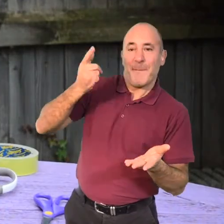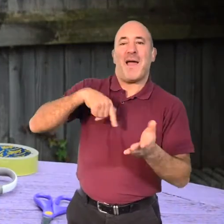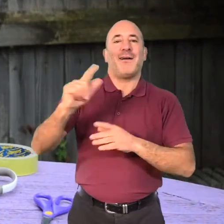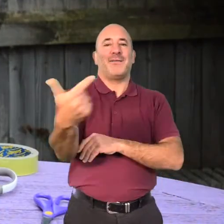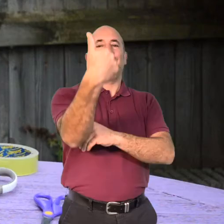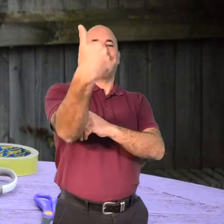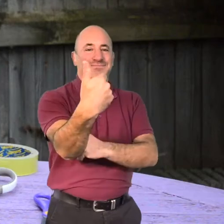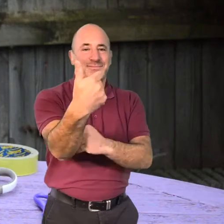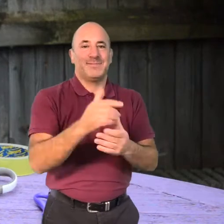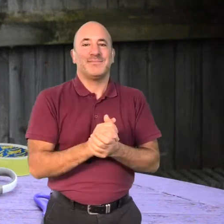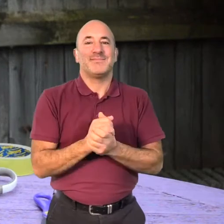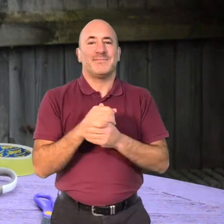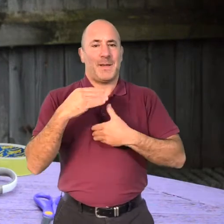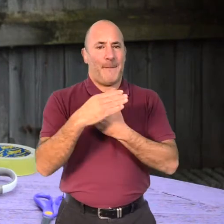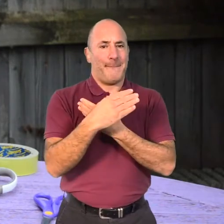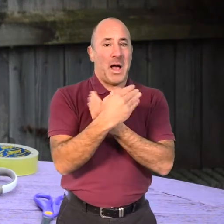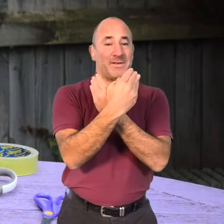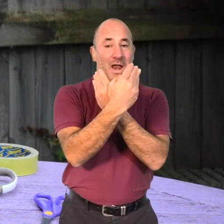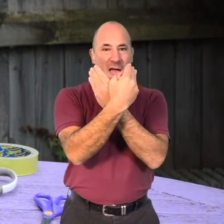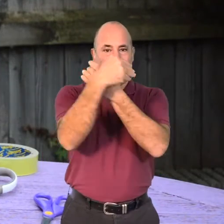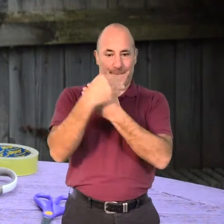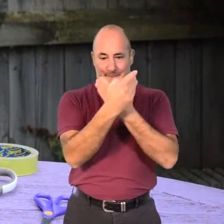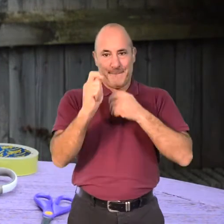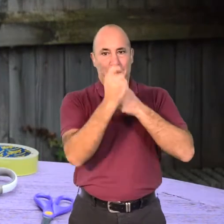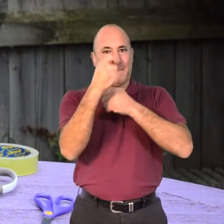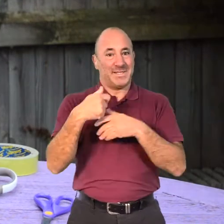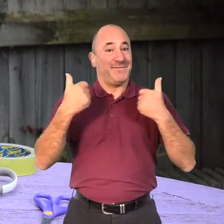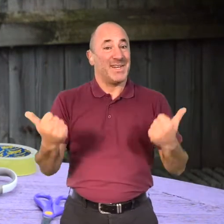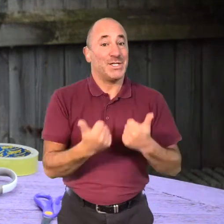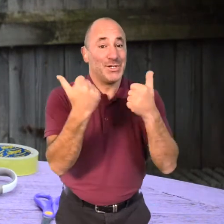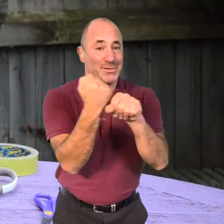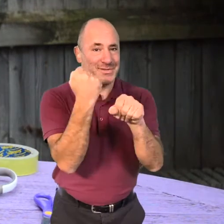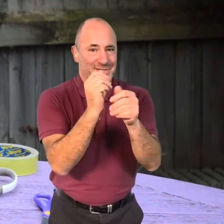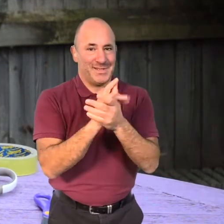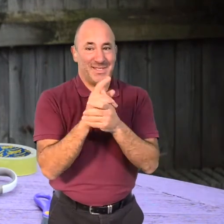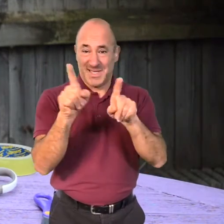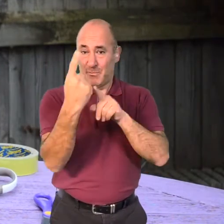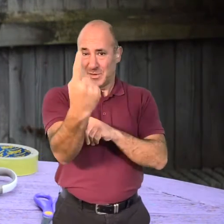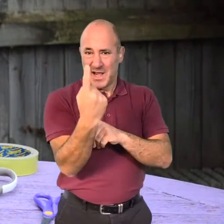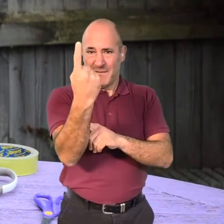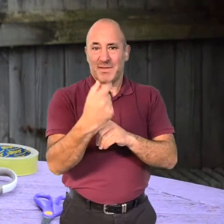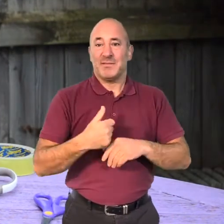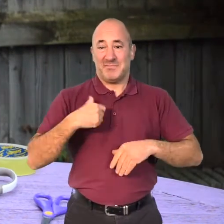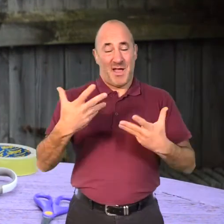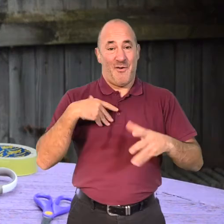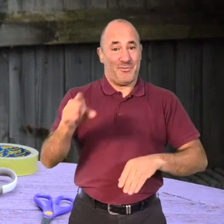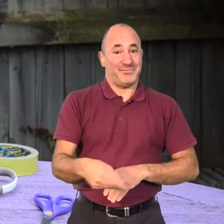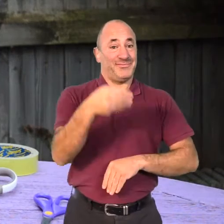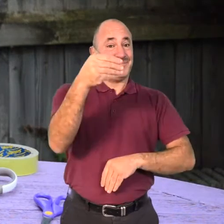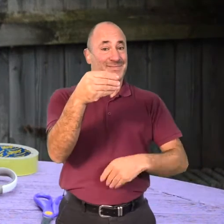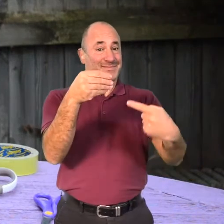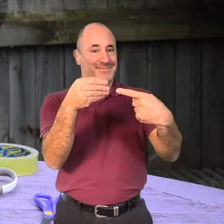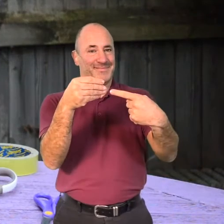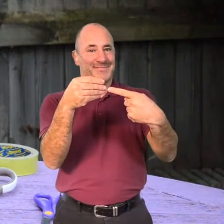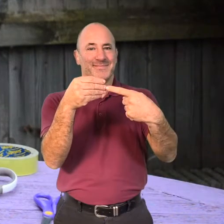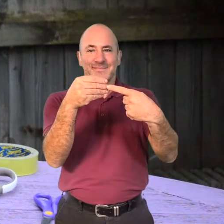We've gone back to a long shot now and I have finished making my butterfly shadow puppet, and you should have as well. So I'm holding up my puppet to